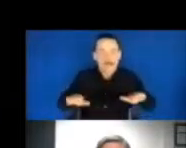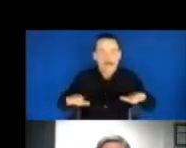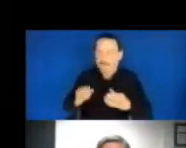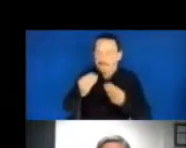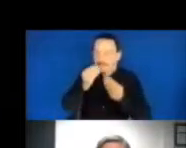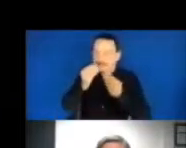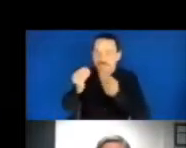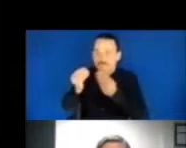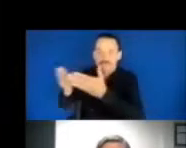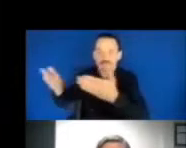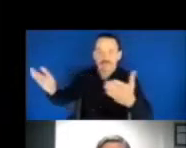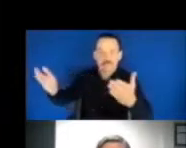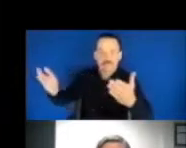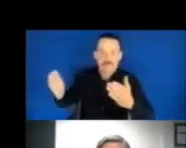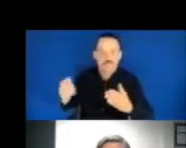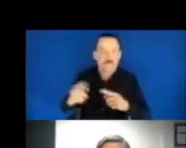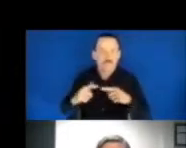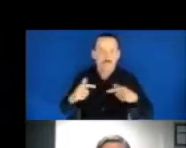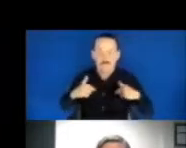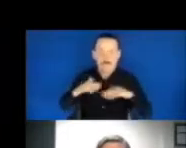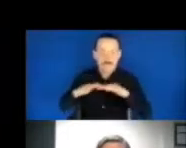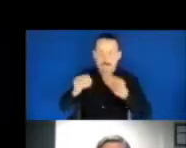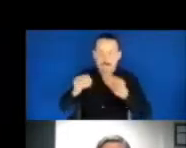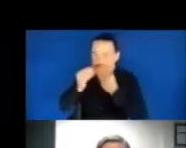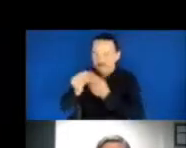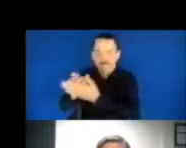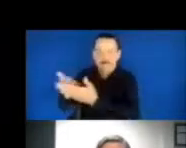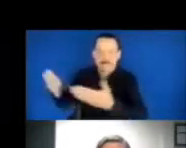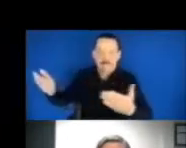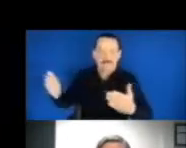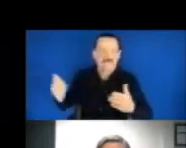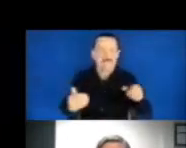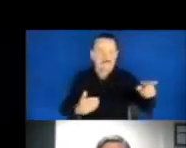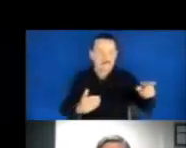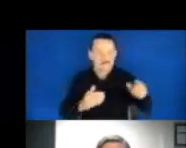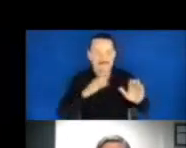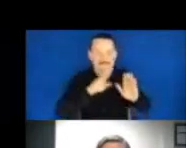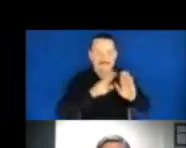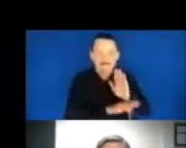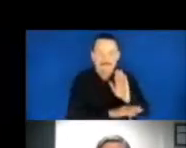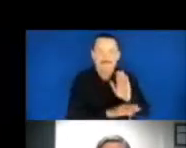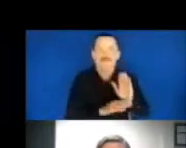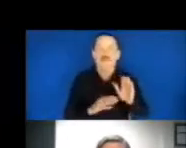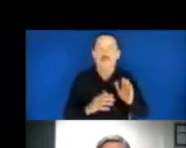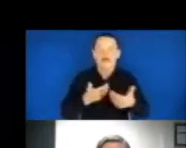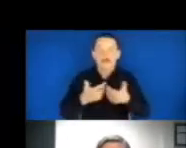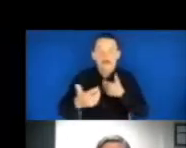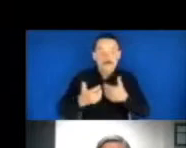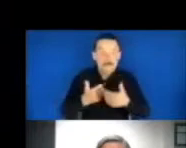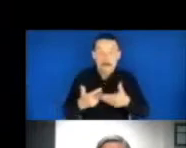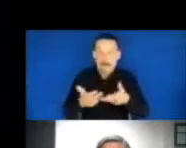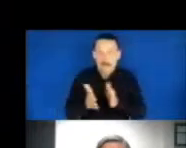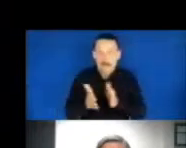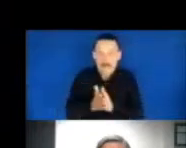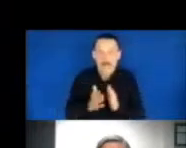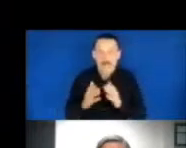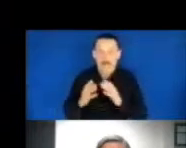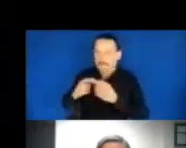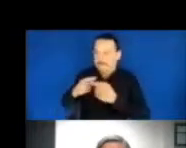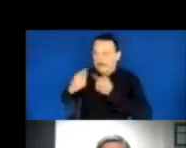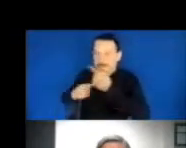university has their own different ways of communicating support needs to the teaching staff, so it's best